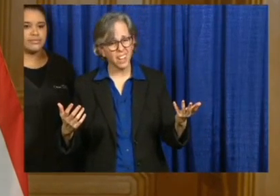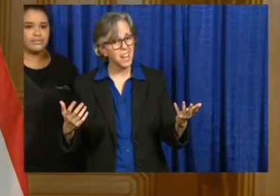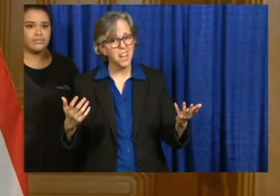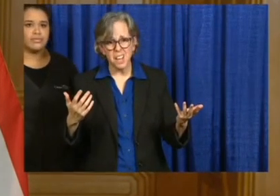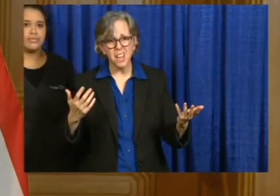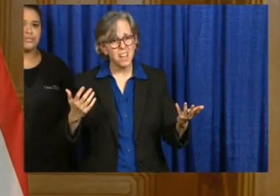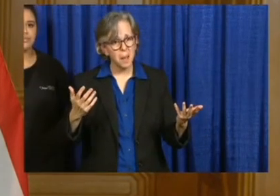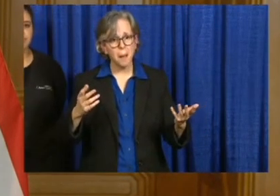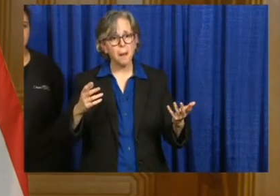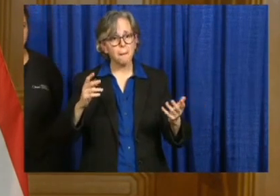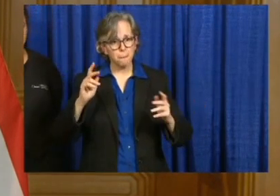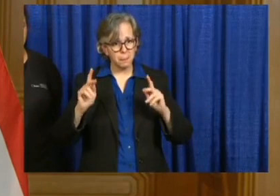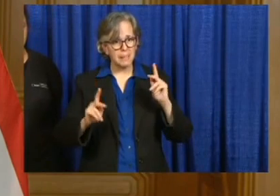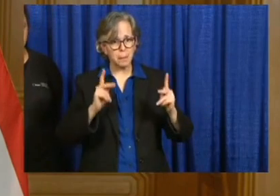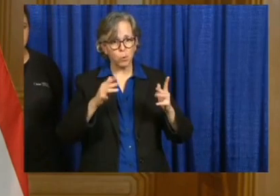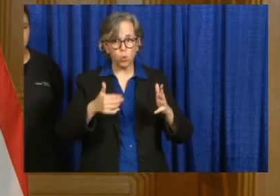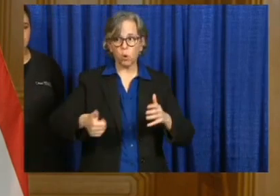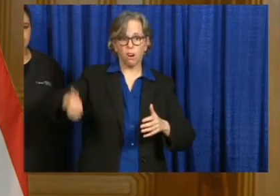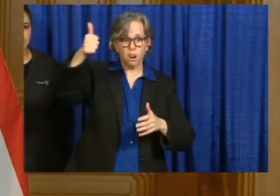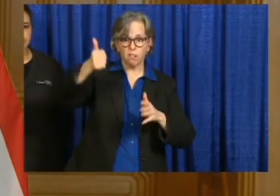prisons